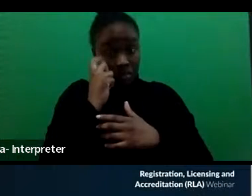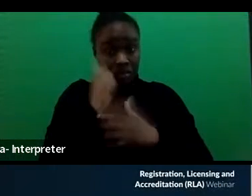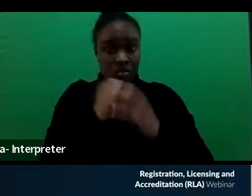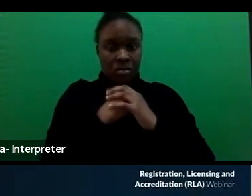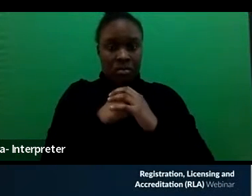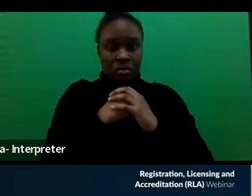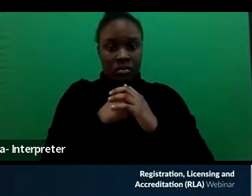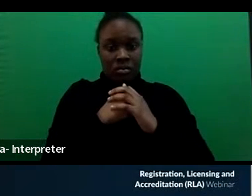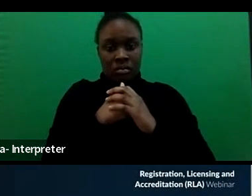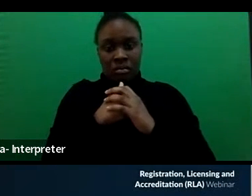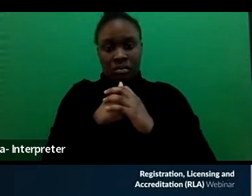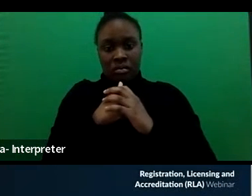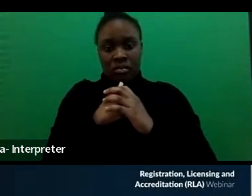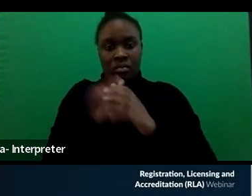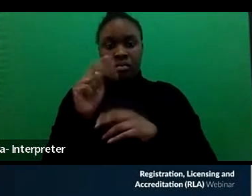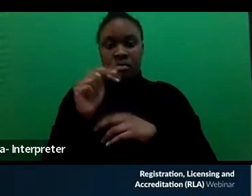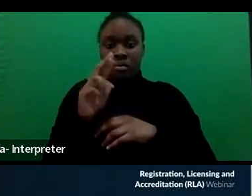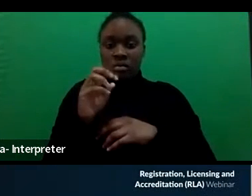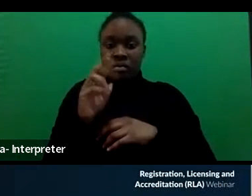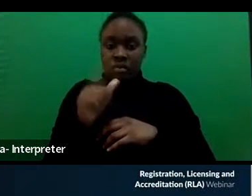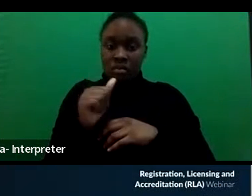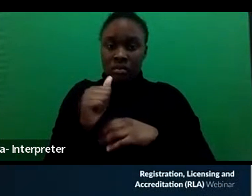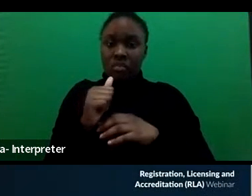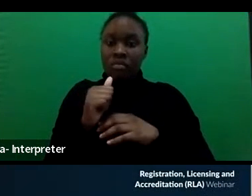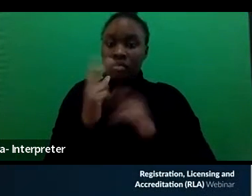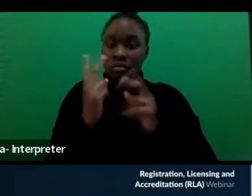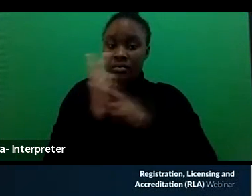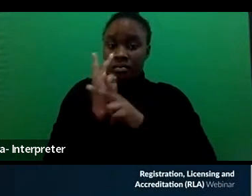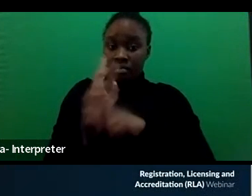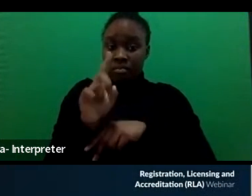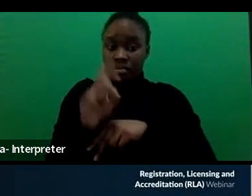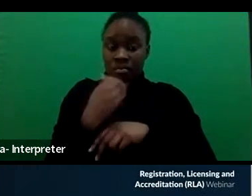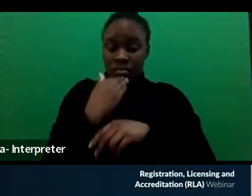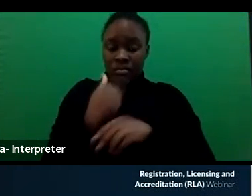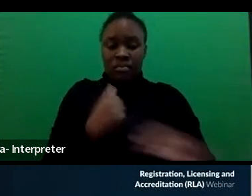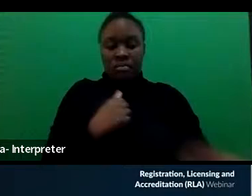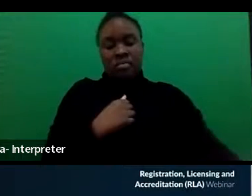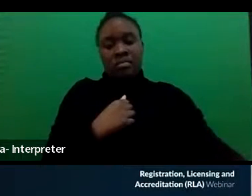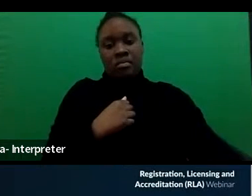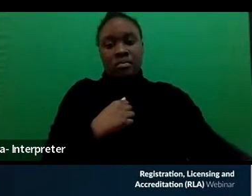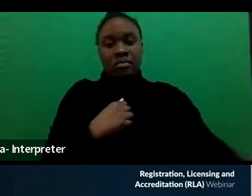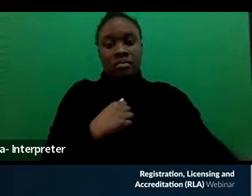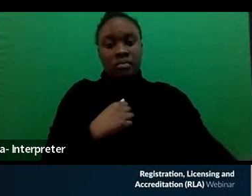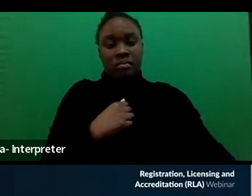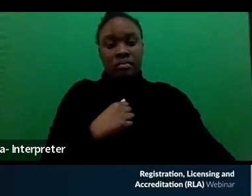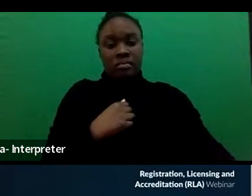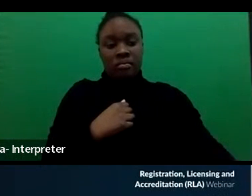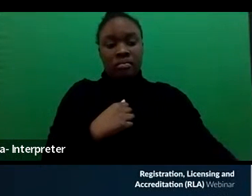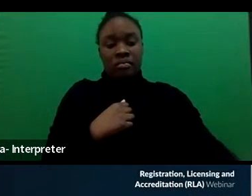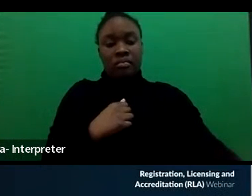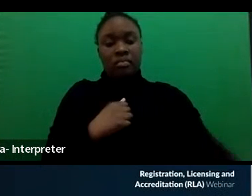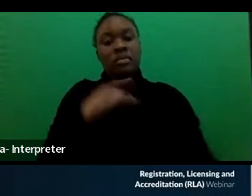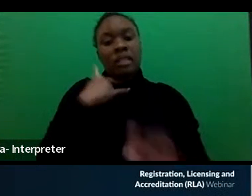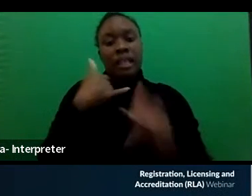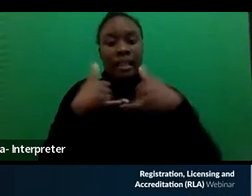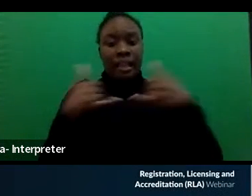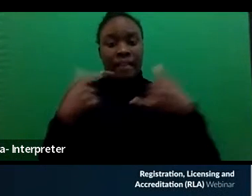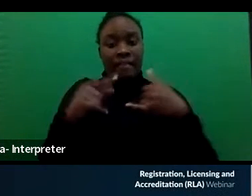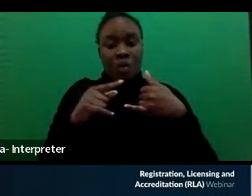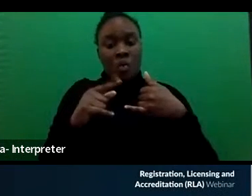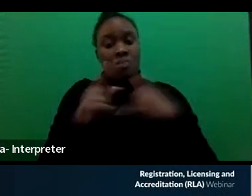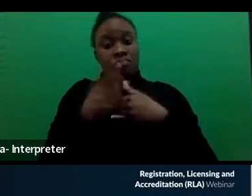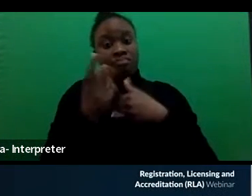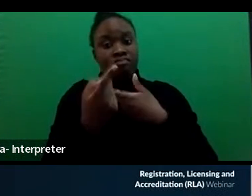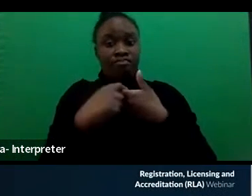Hi, Nora, can you repeat the question, please, ma'am? I'll repeat the question for you. When is the deadline that all current traders must be onboarded to